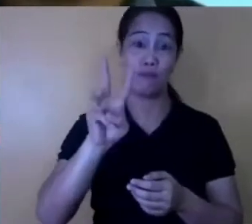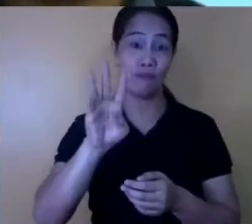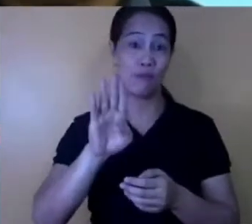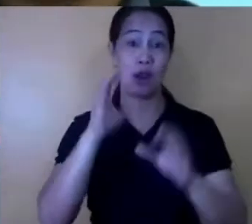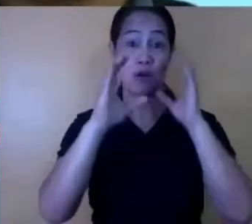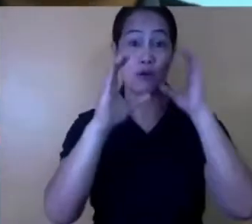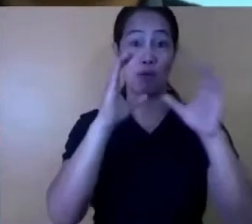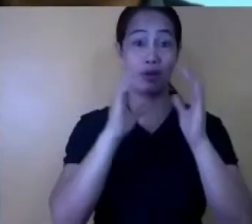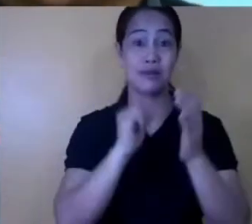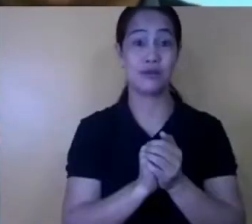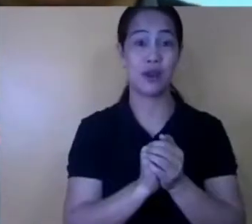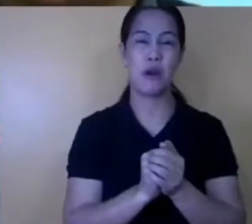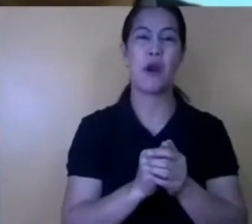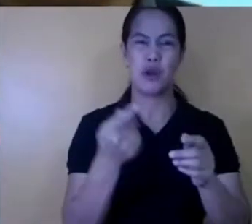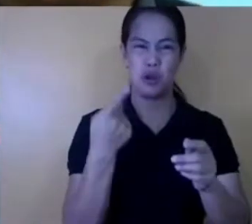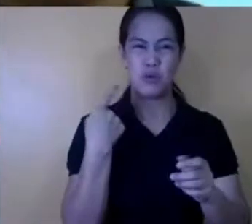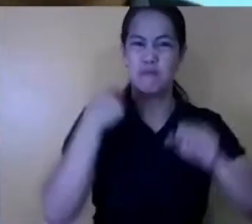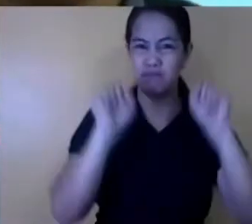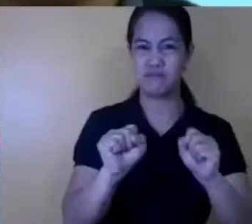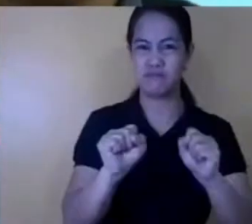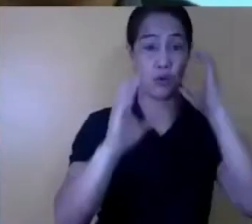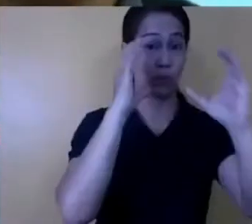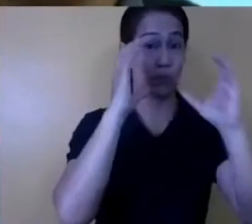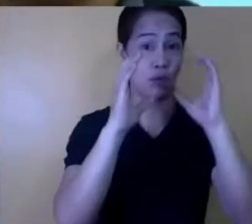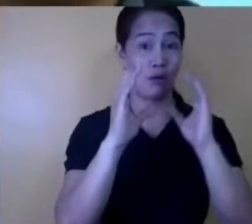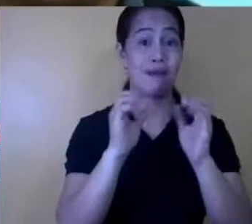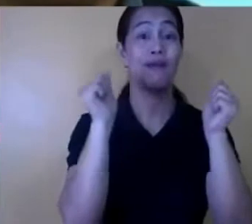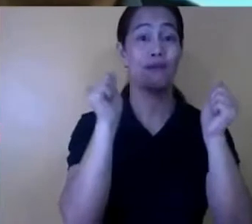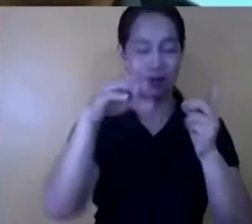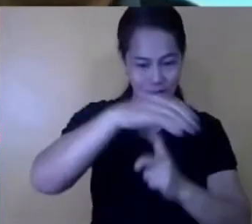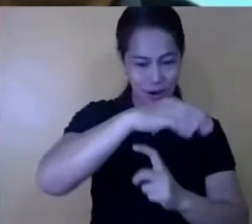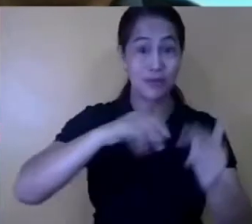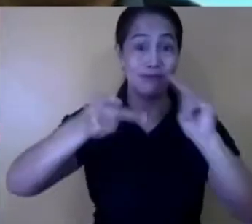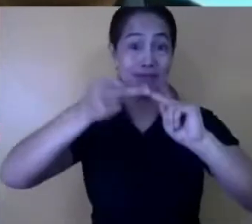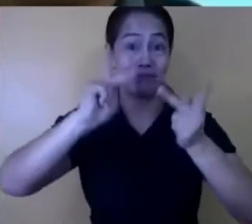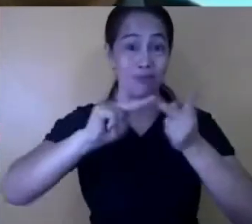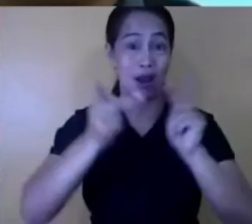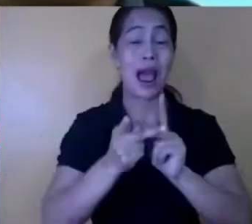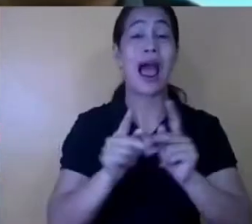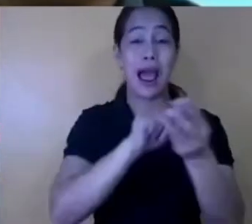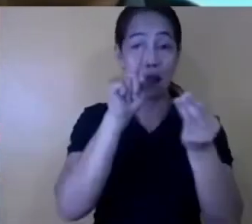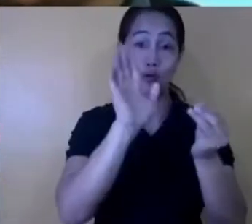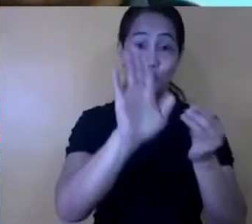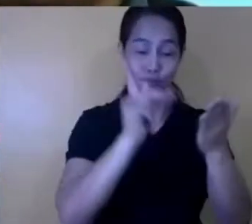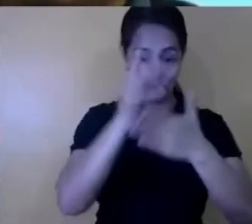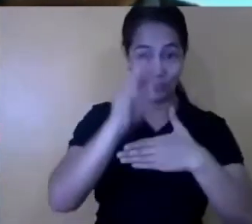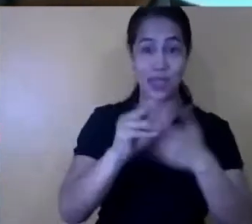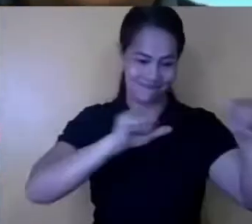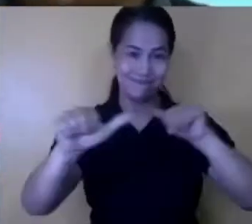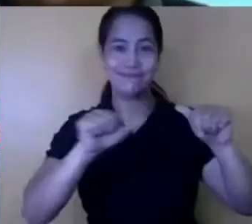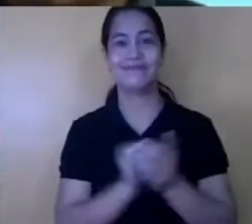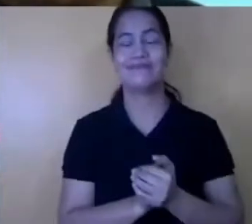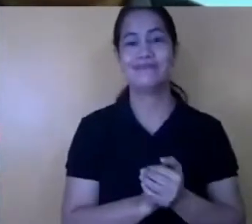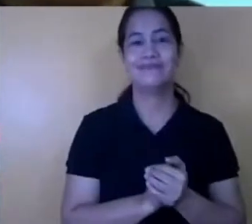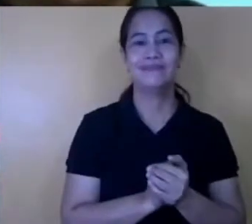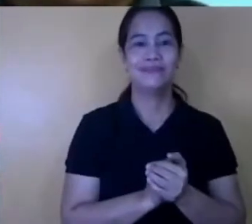at least you were able to communicate with the community stakeholders about your program, project, and or activity.